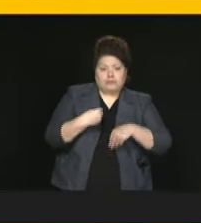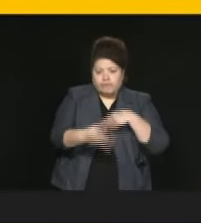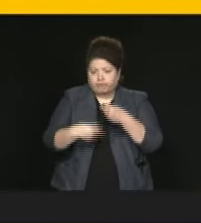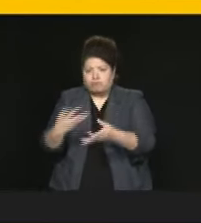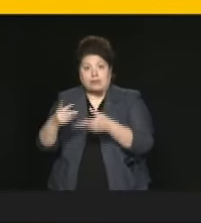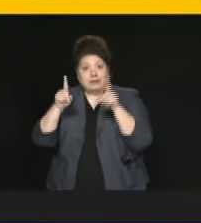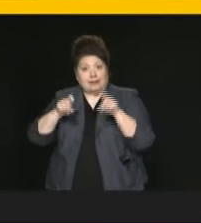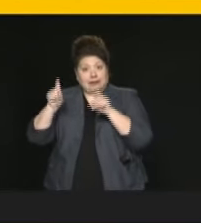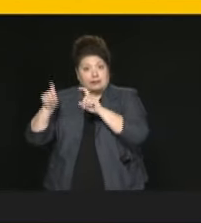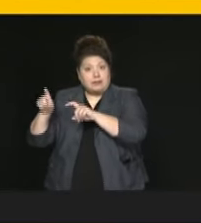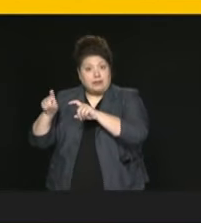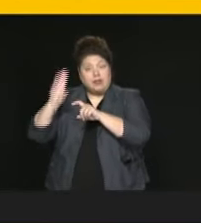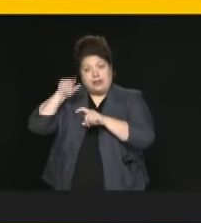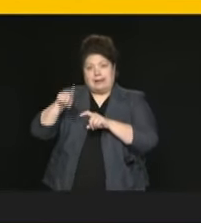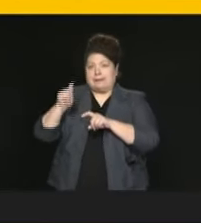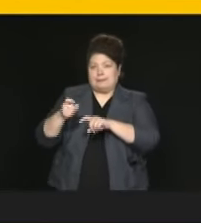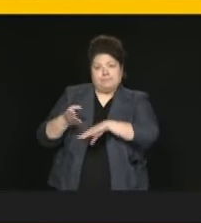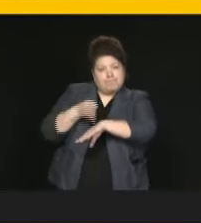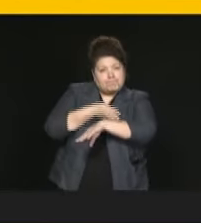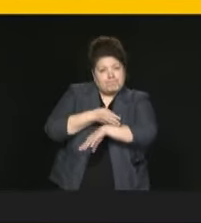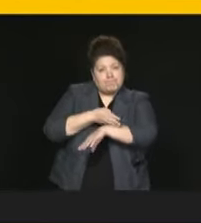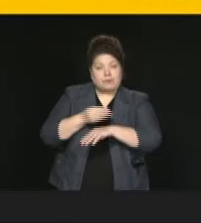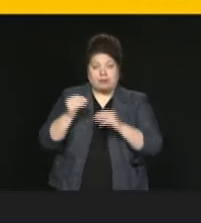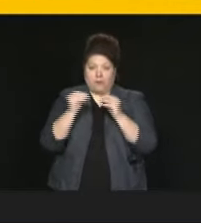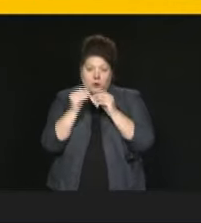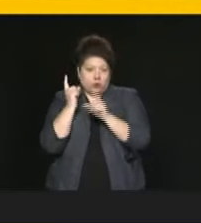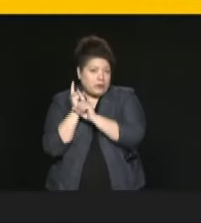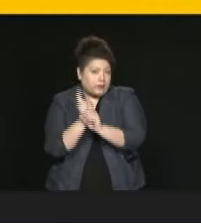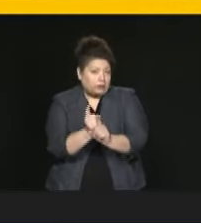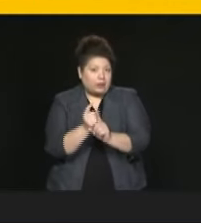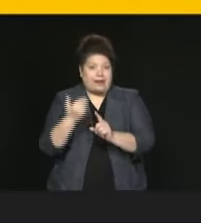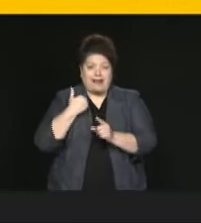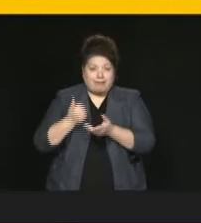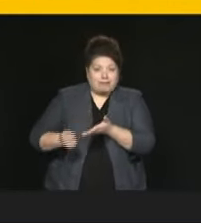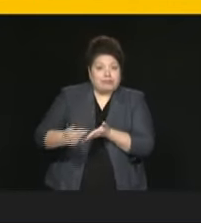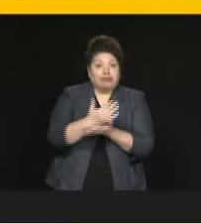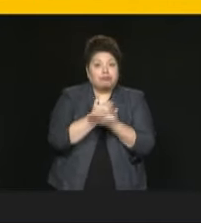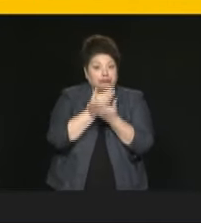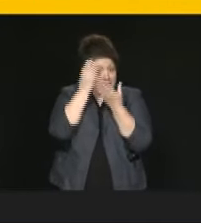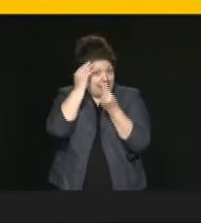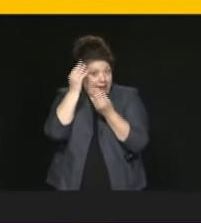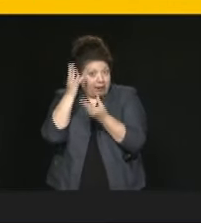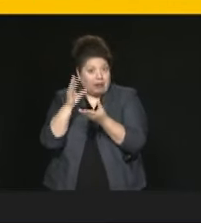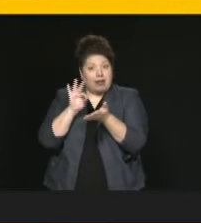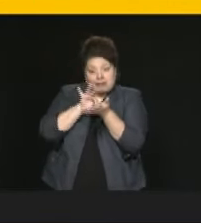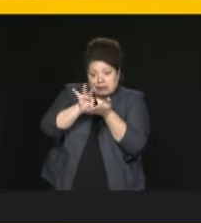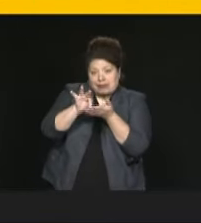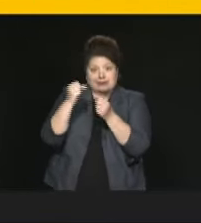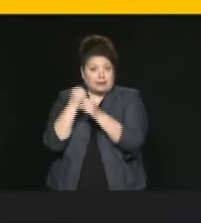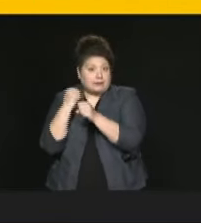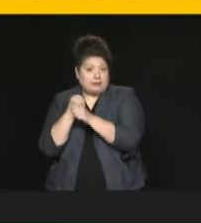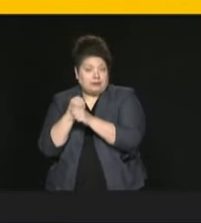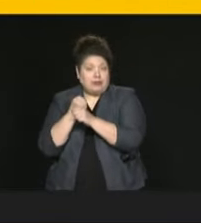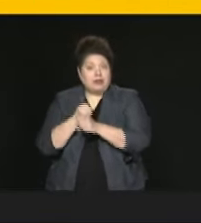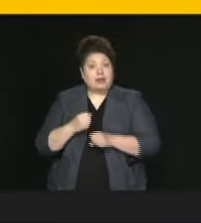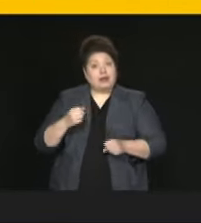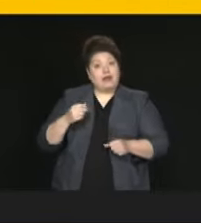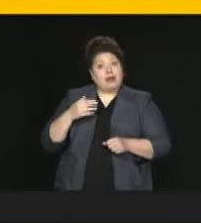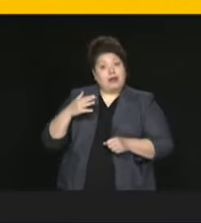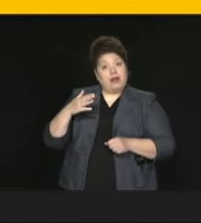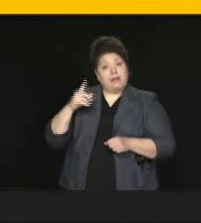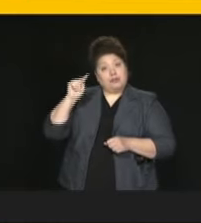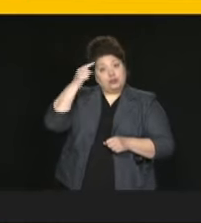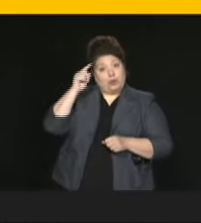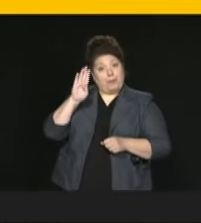robust, and routinely collected disaggregated data. As my colleague, Minister Bennett, says, you can't mend what you don't